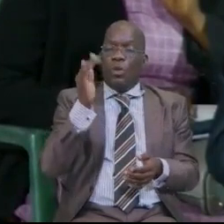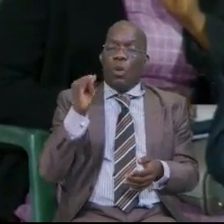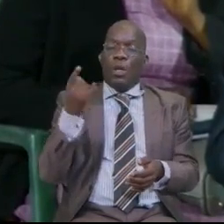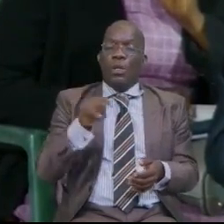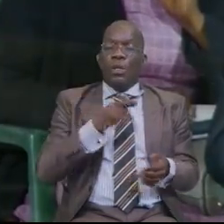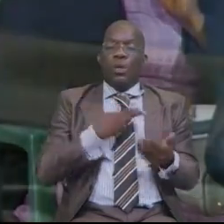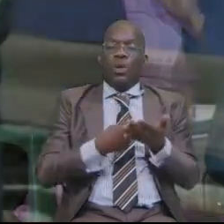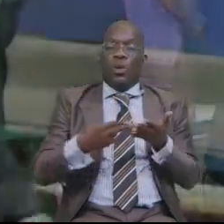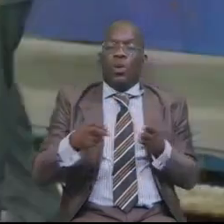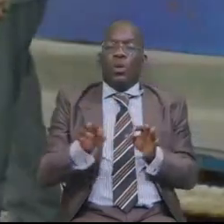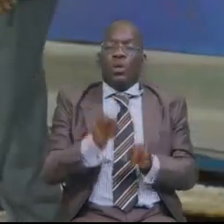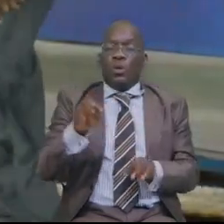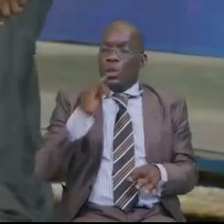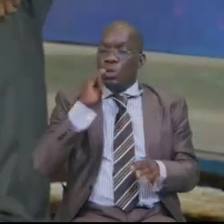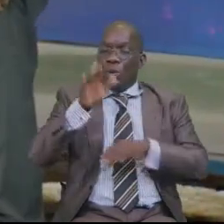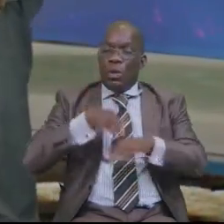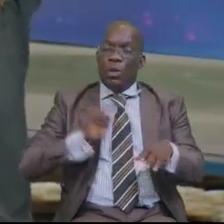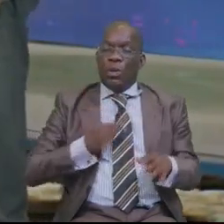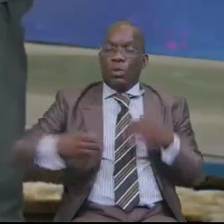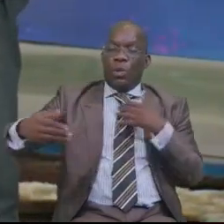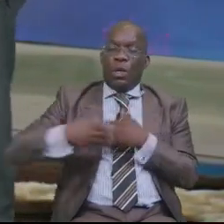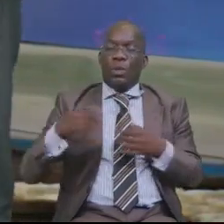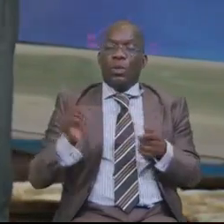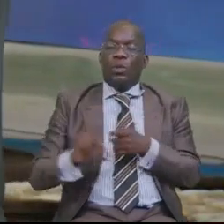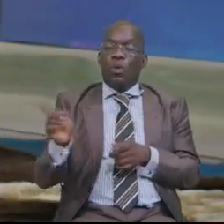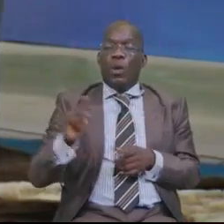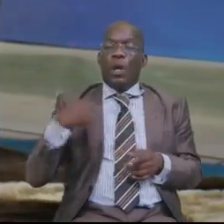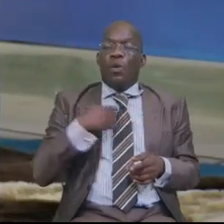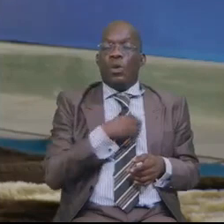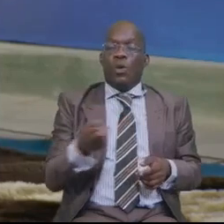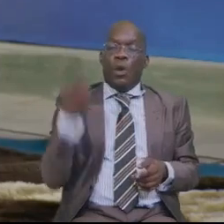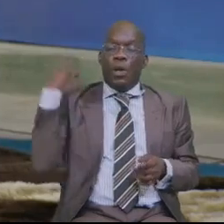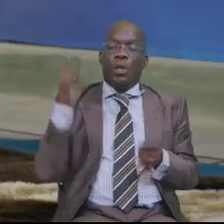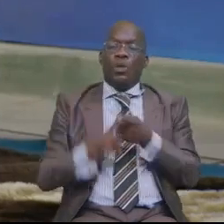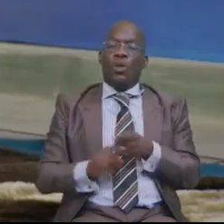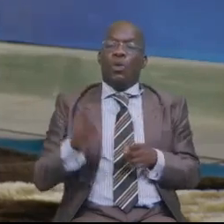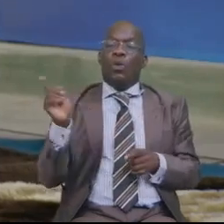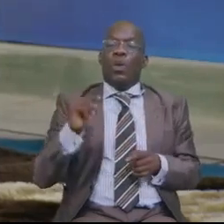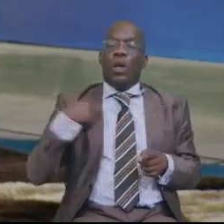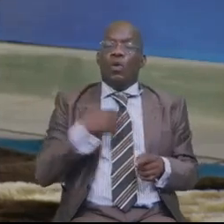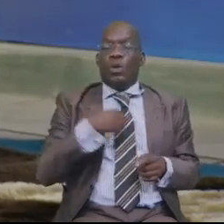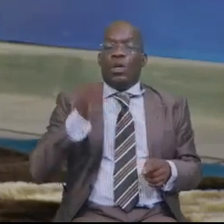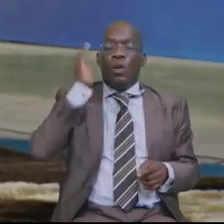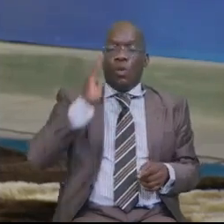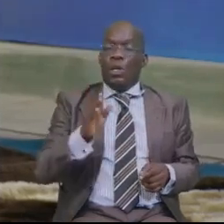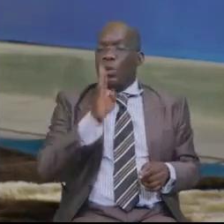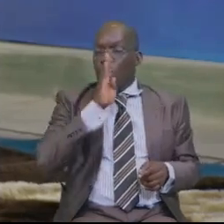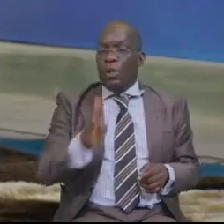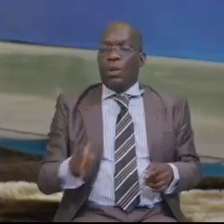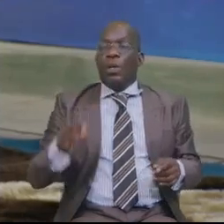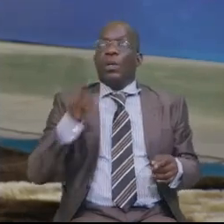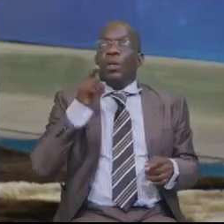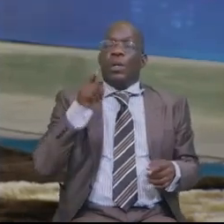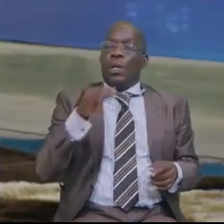us back to where we were, where we ought to be, and is calling us to the height of profession